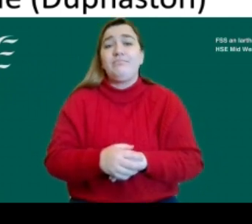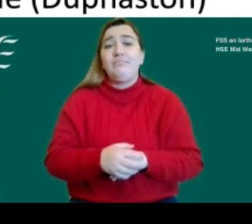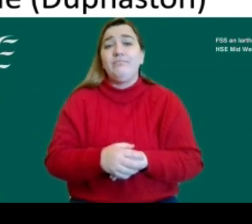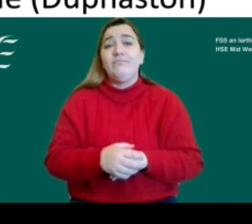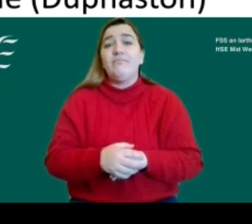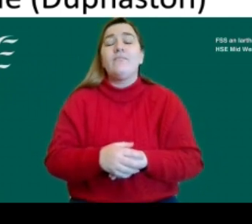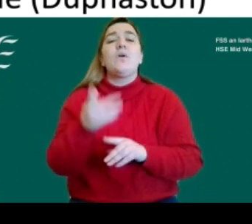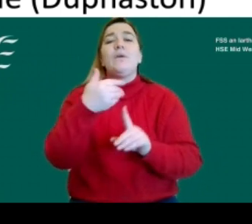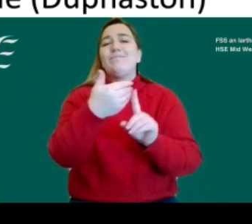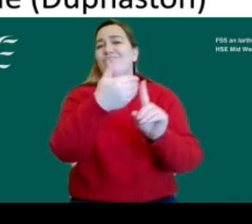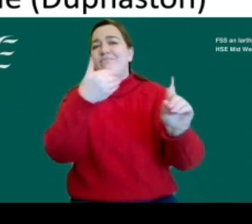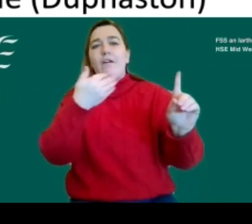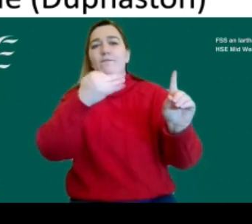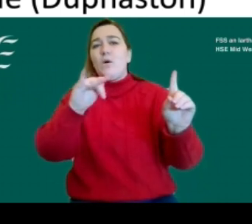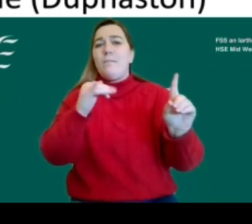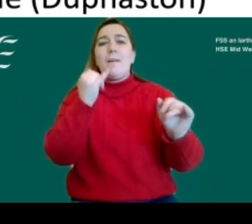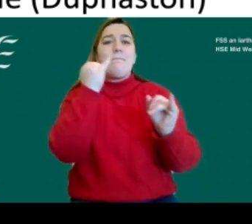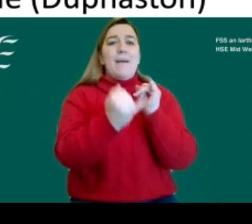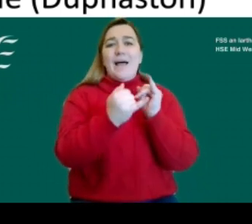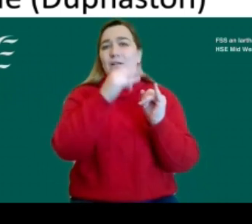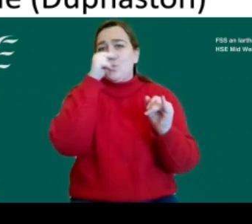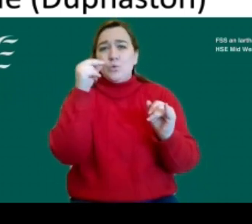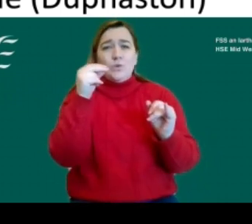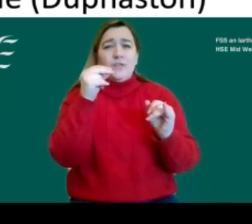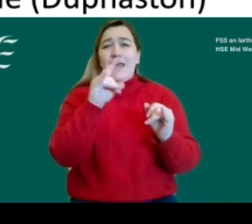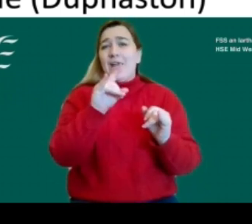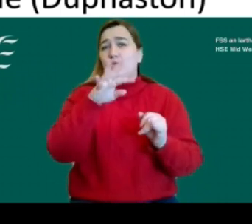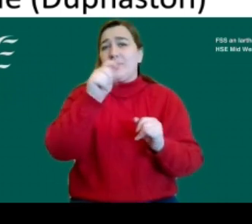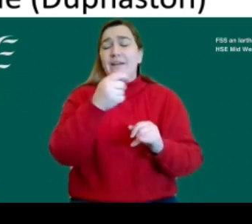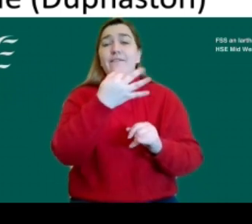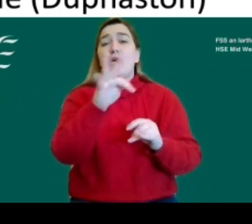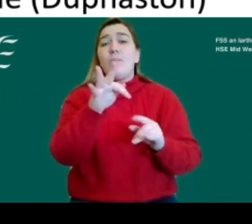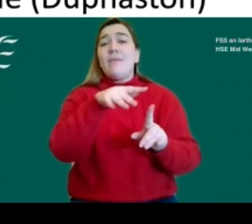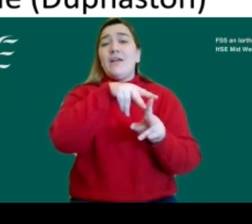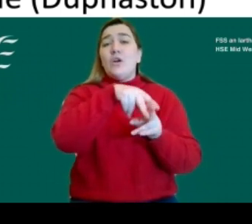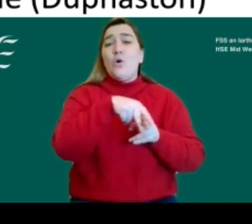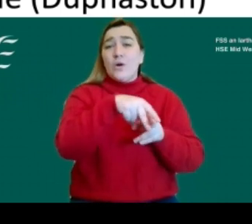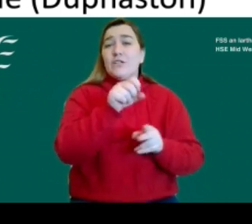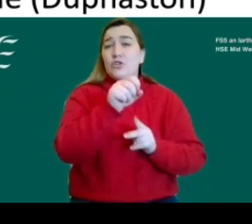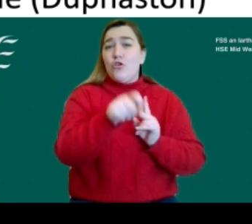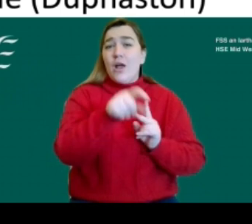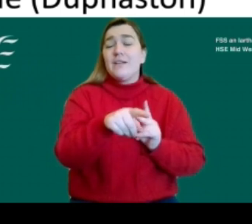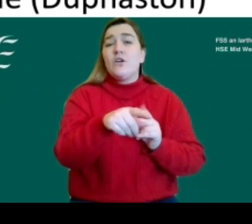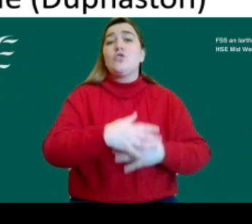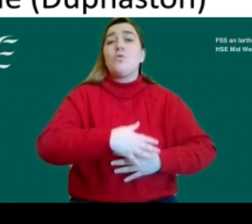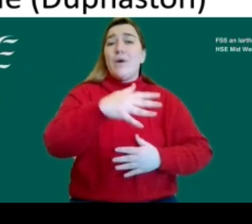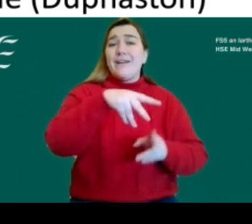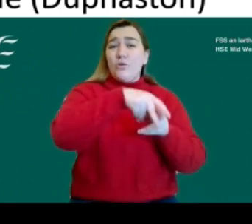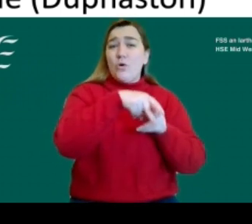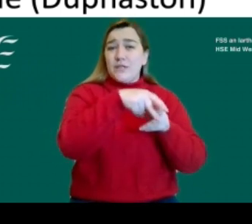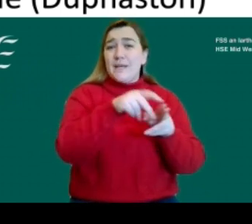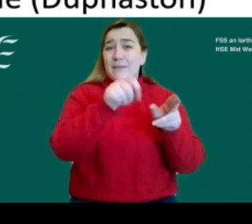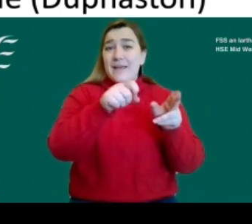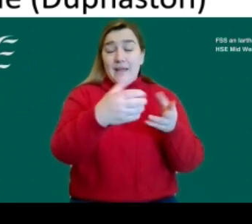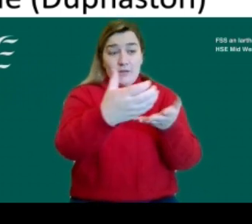moved away from that bad press HRT, that one that was derived from the horse's urine. So they used to get pregnant mare's urine and get this